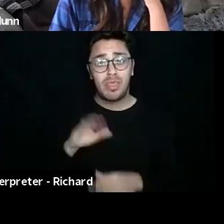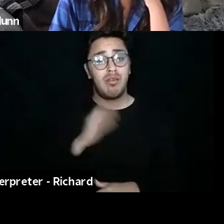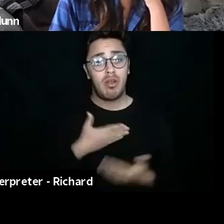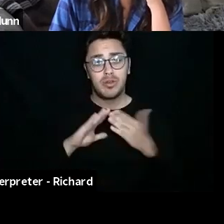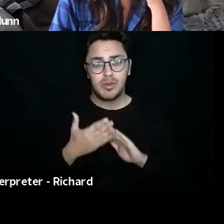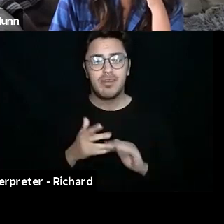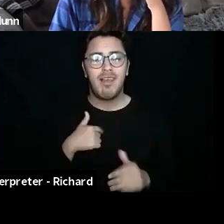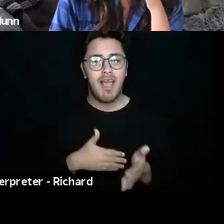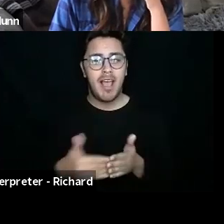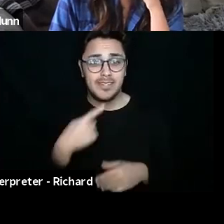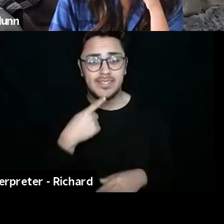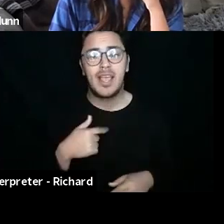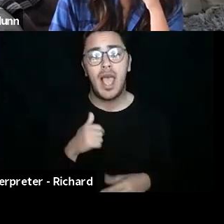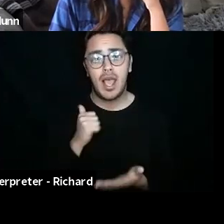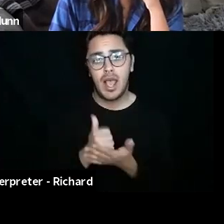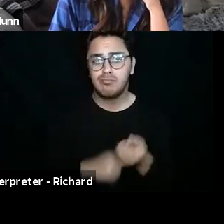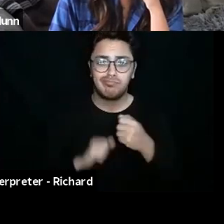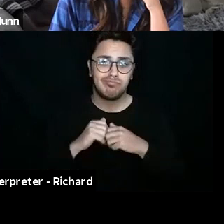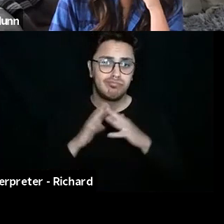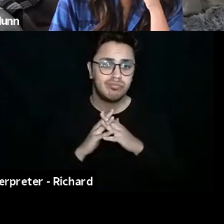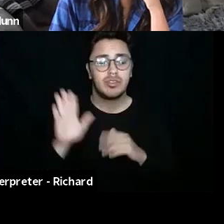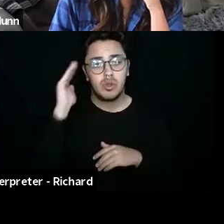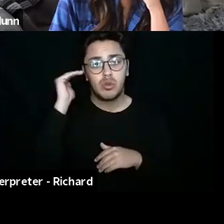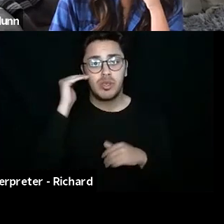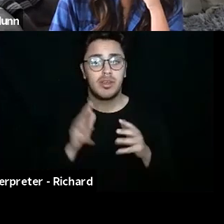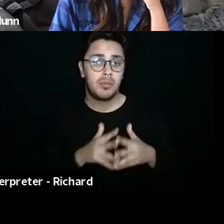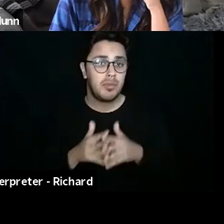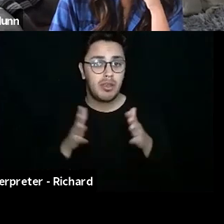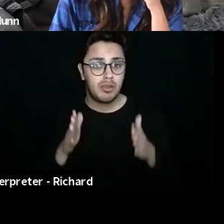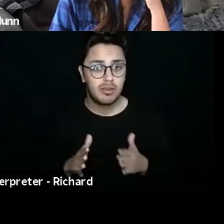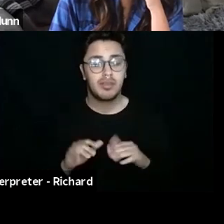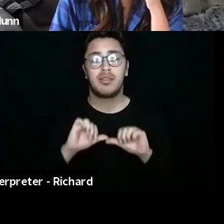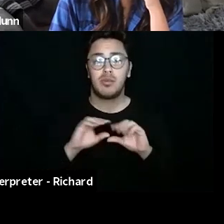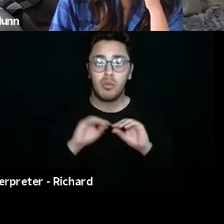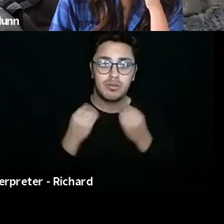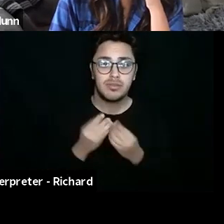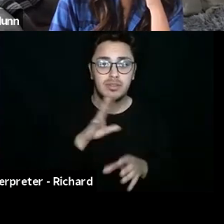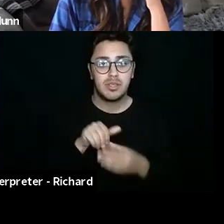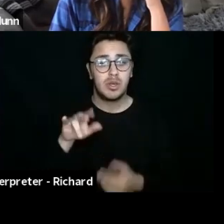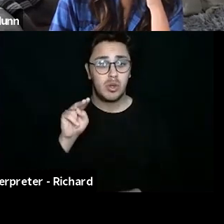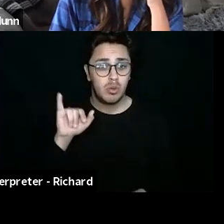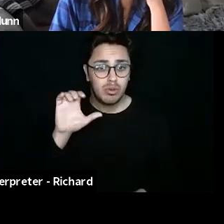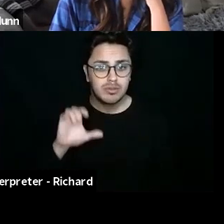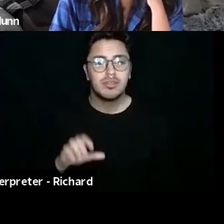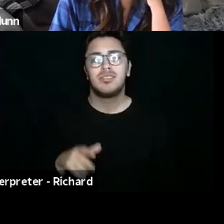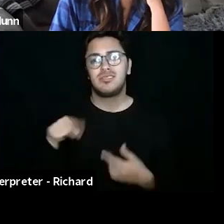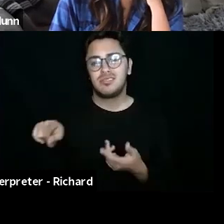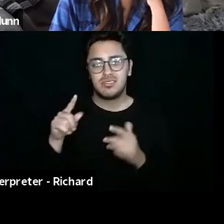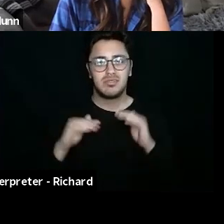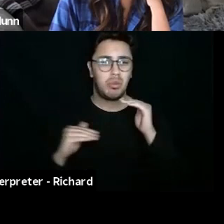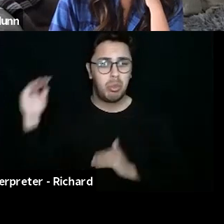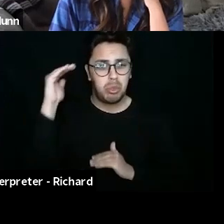I helped found a Korean American organization in New York because poverty rates of Asian Americans in the greater New York area rival or